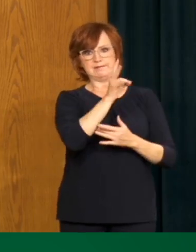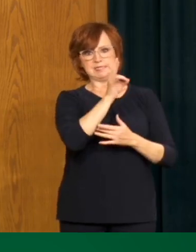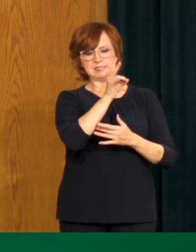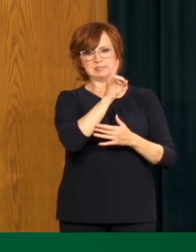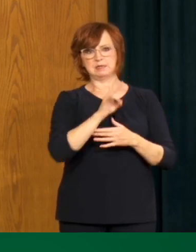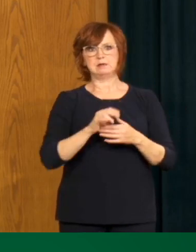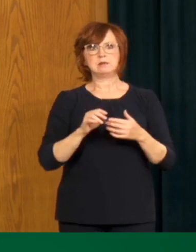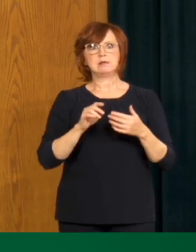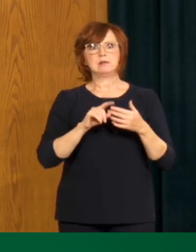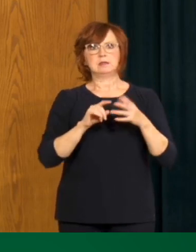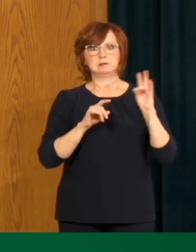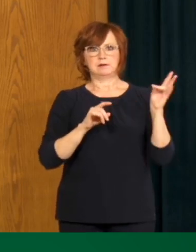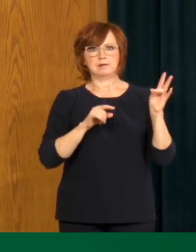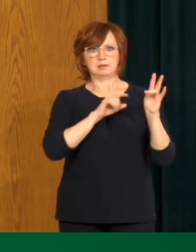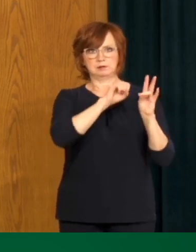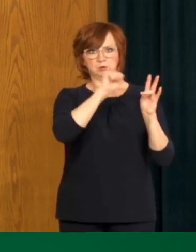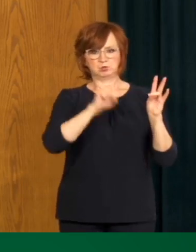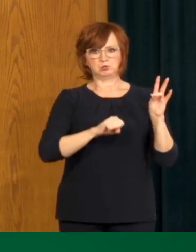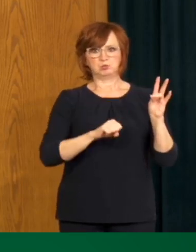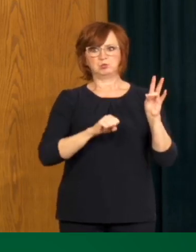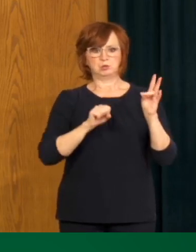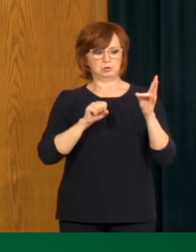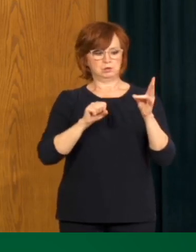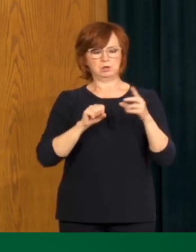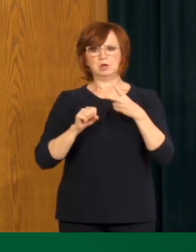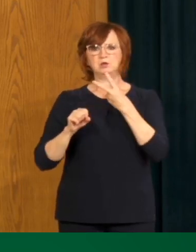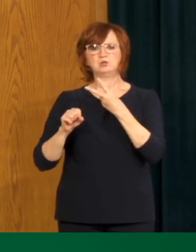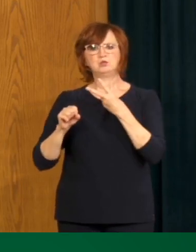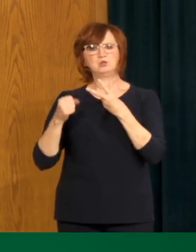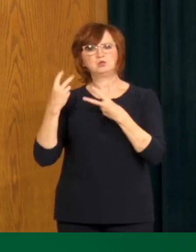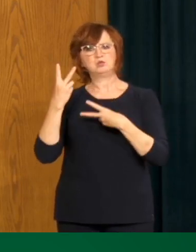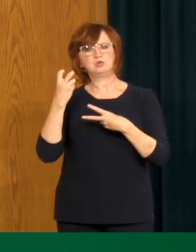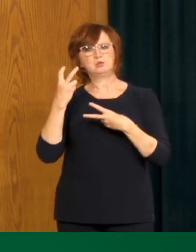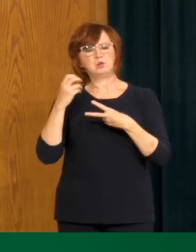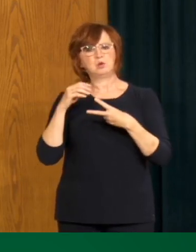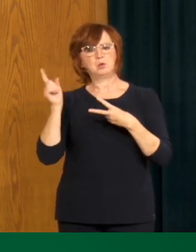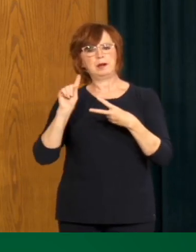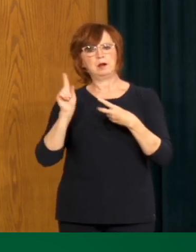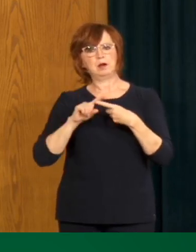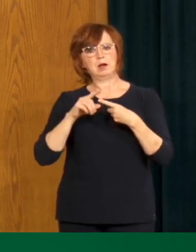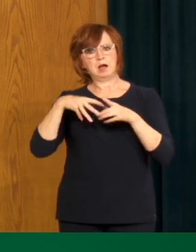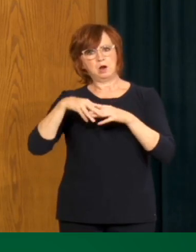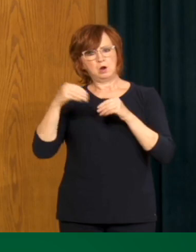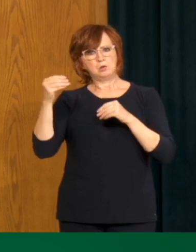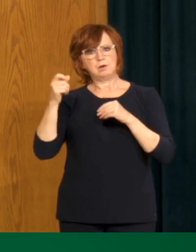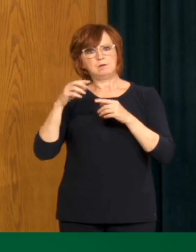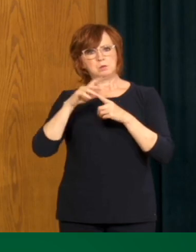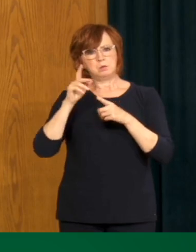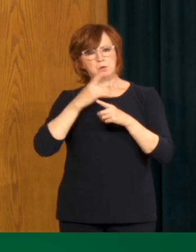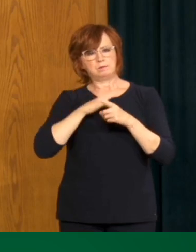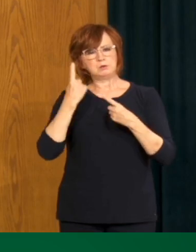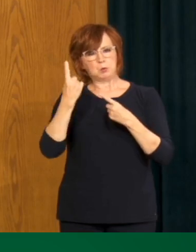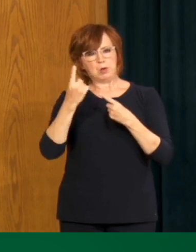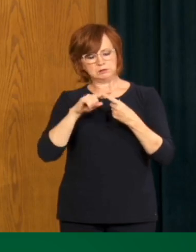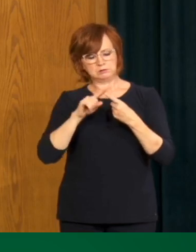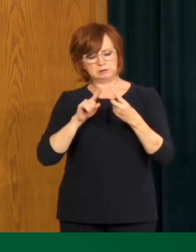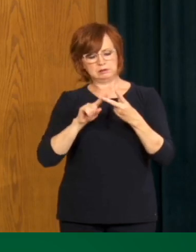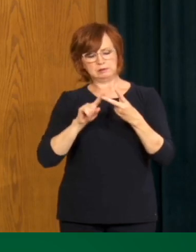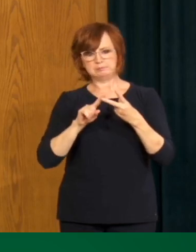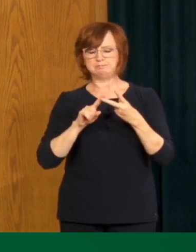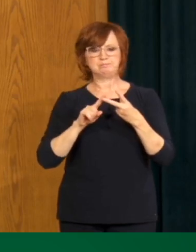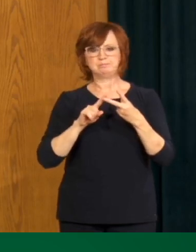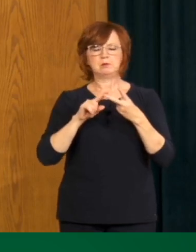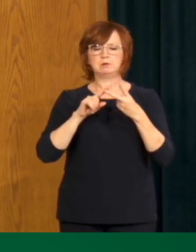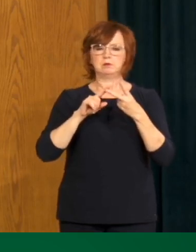either exposure within the province or outside the province to a known case, and some limited further transmission. So most